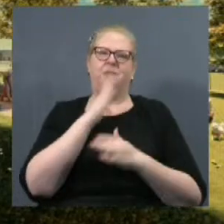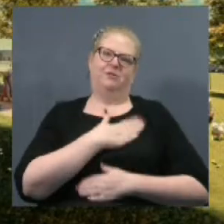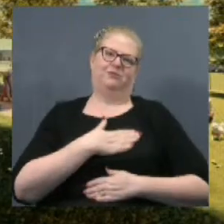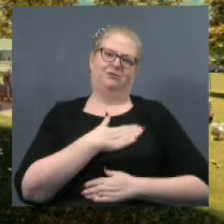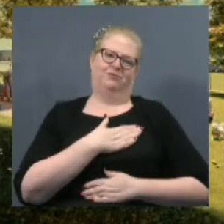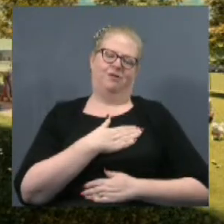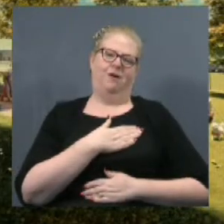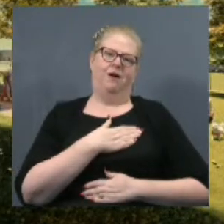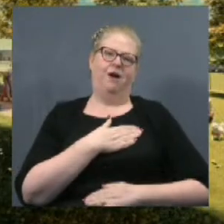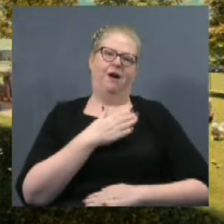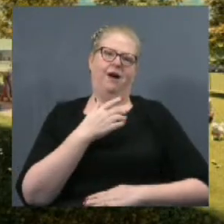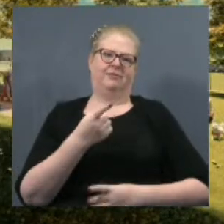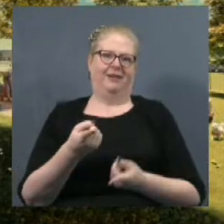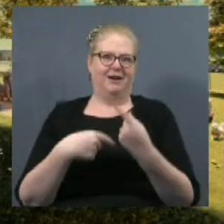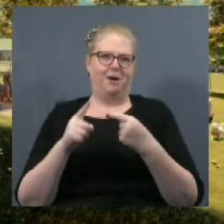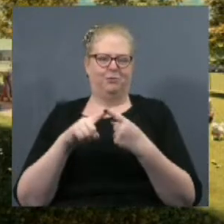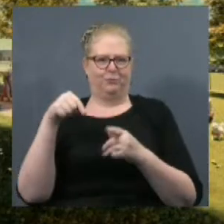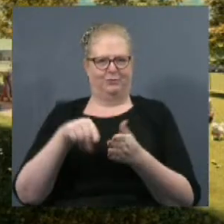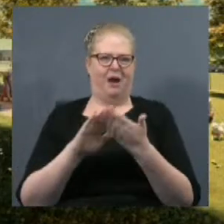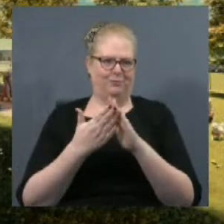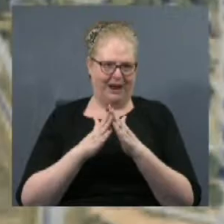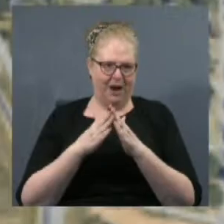downtown. Whoops.